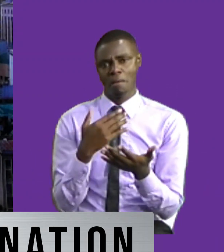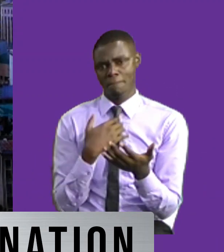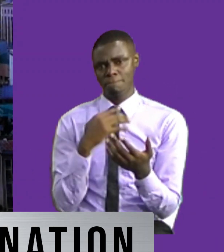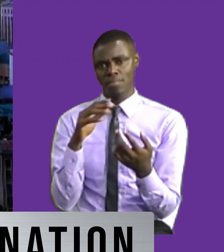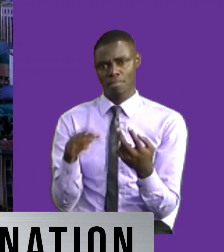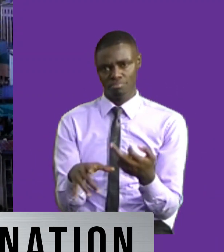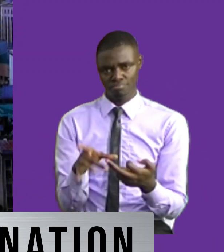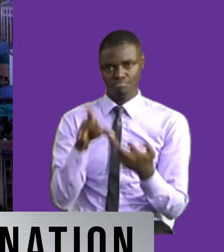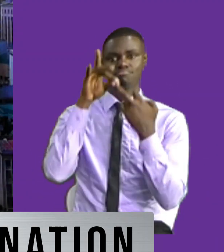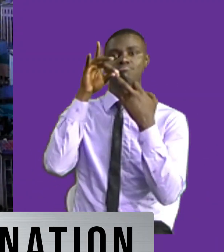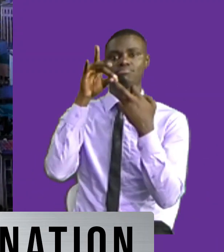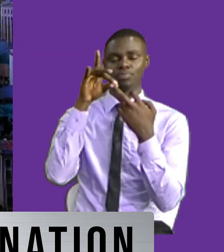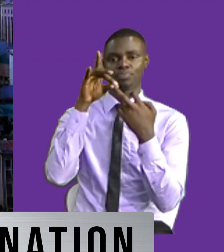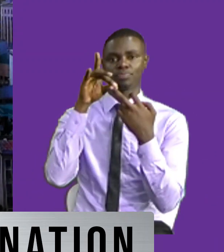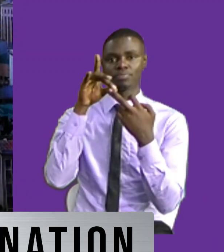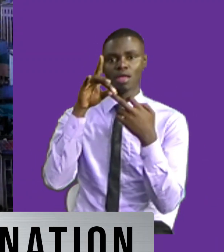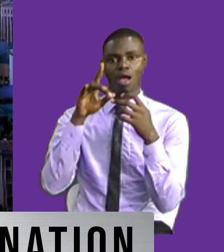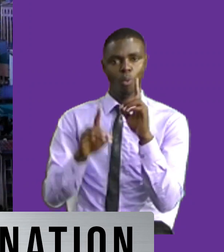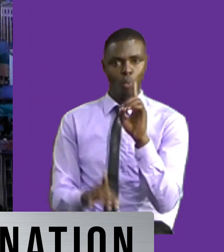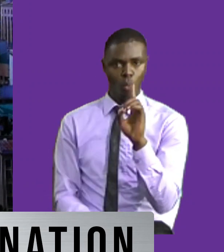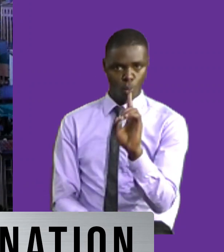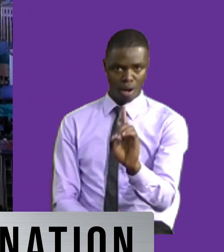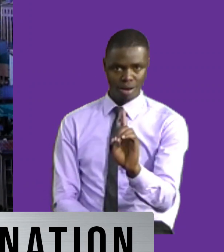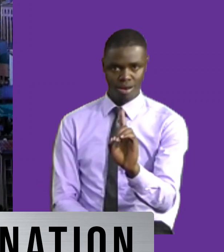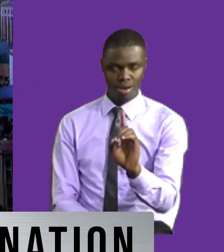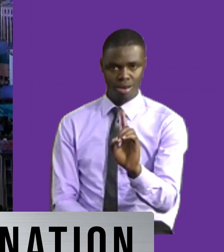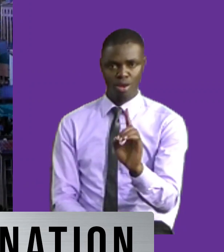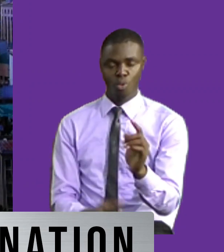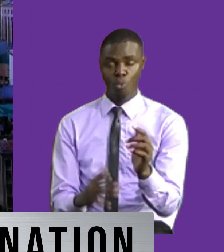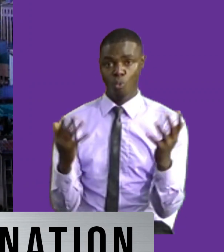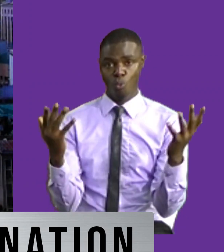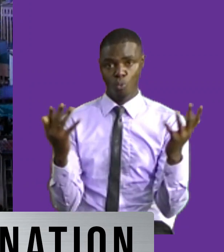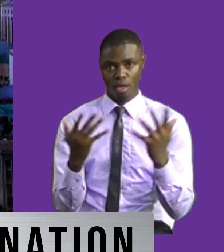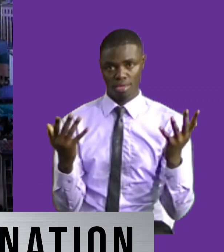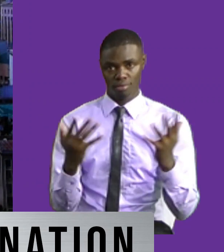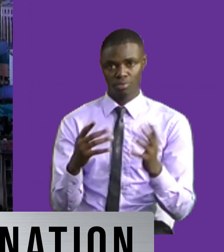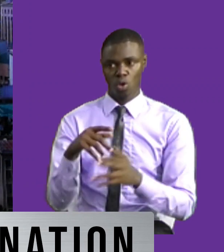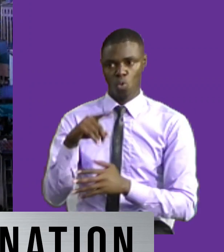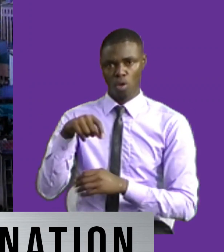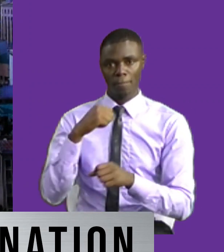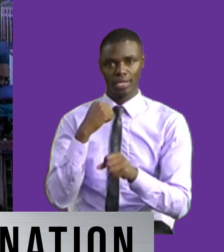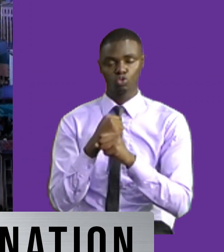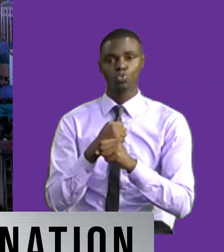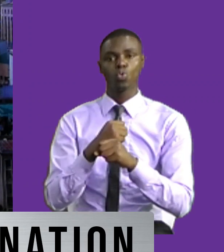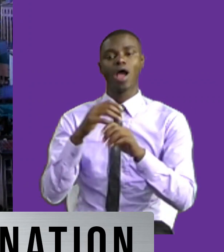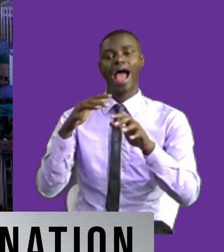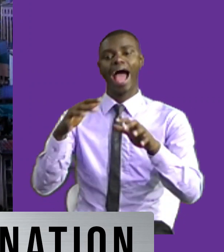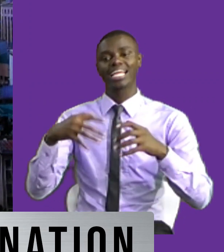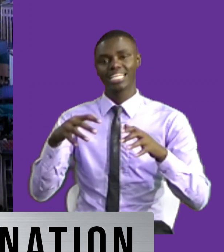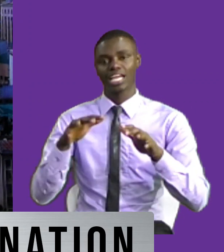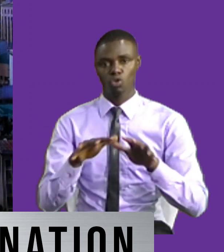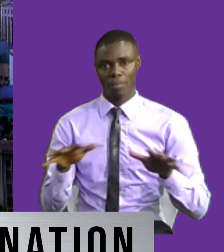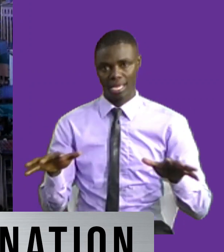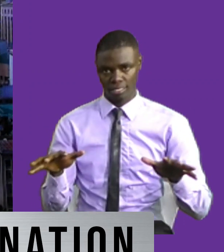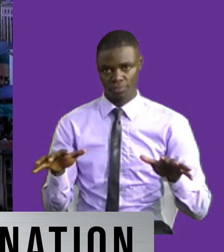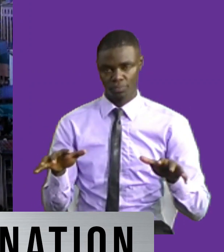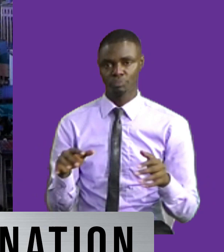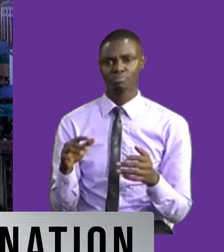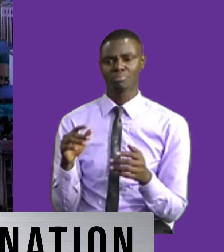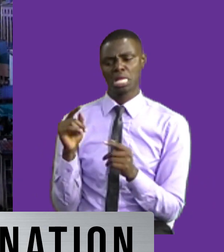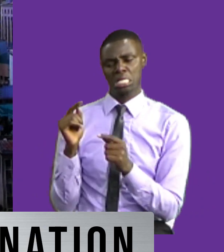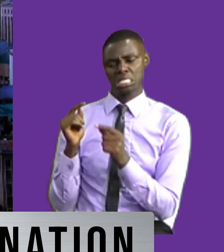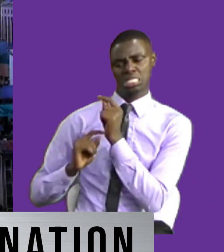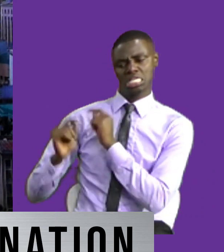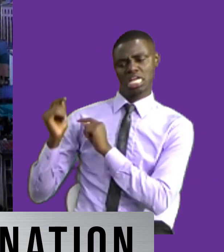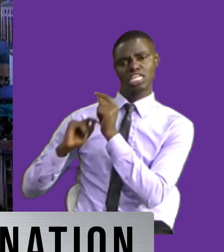single out the one where we have to go to do agricultural marketing. The